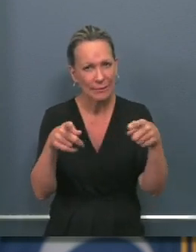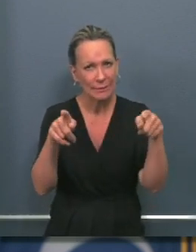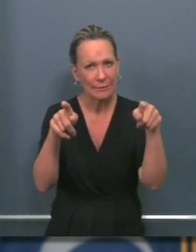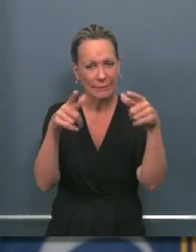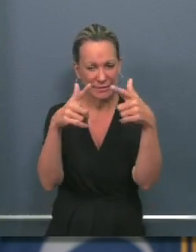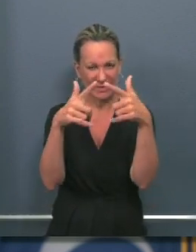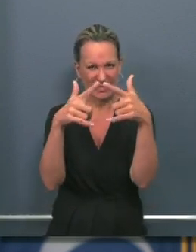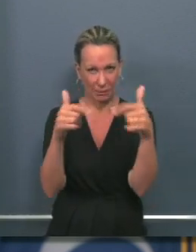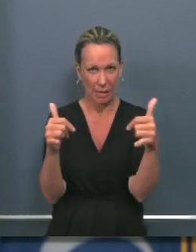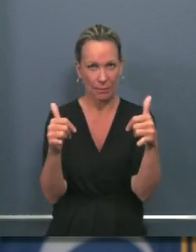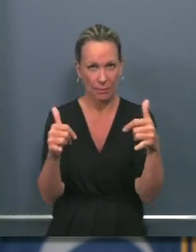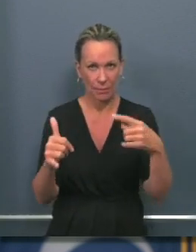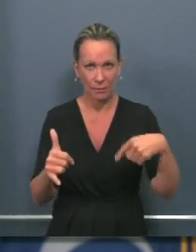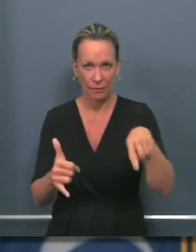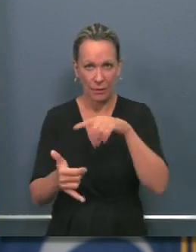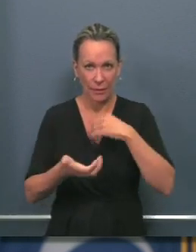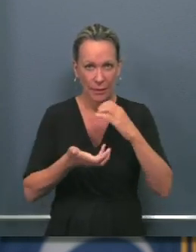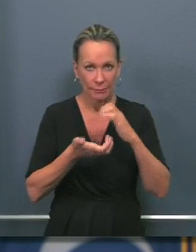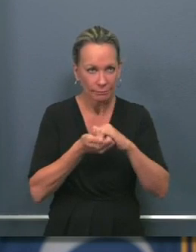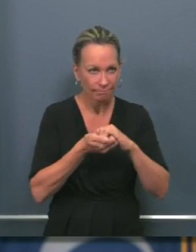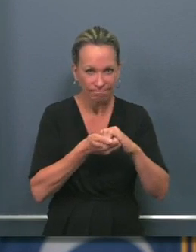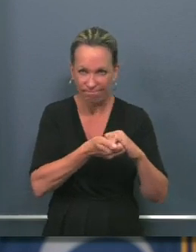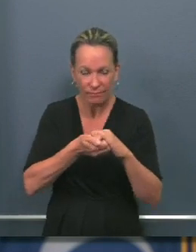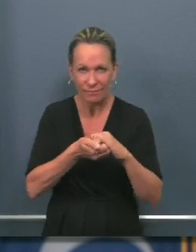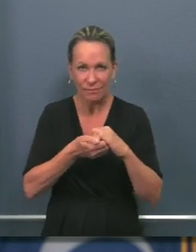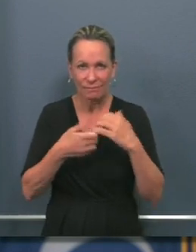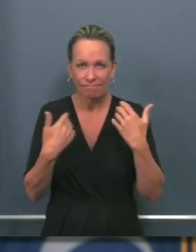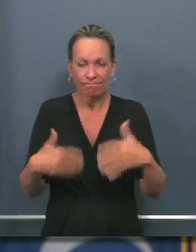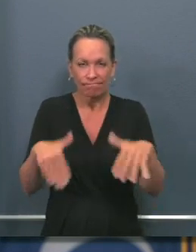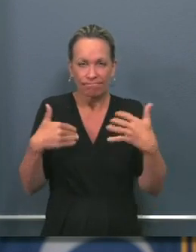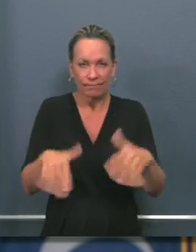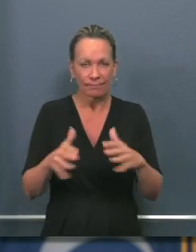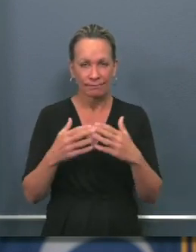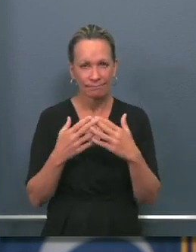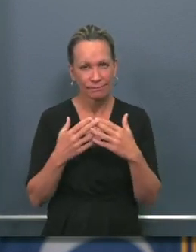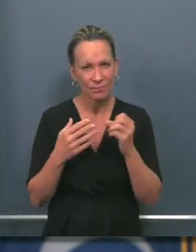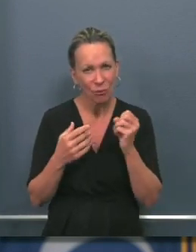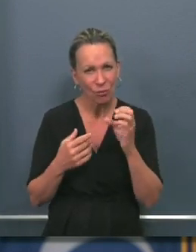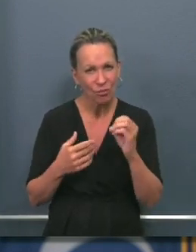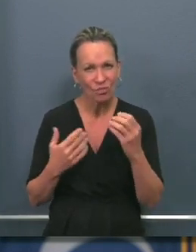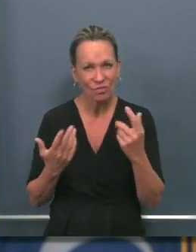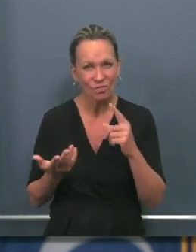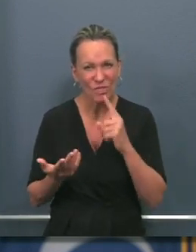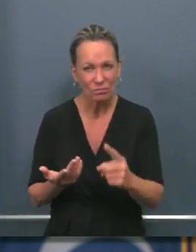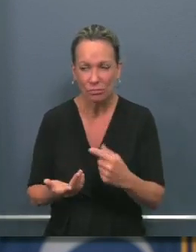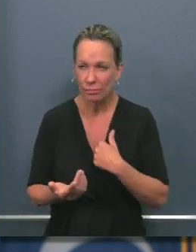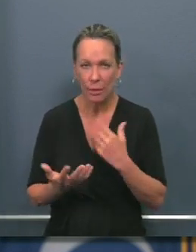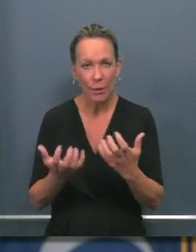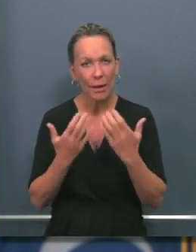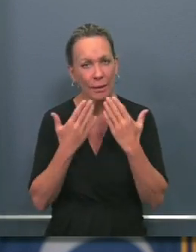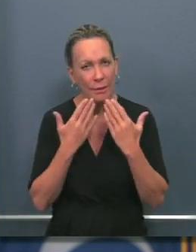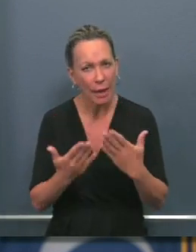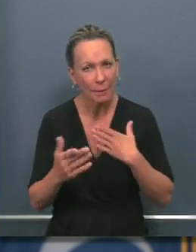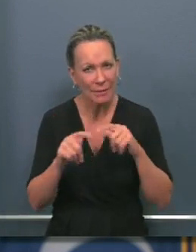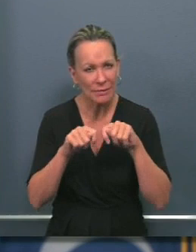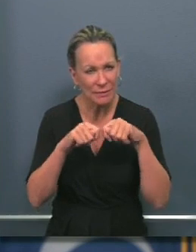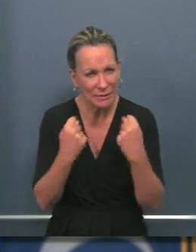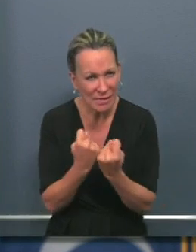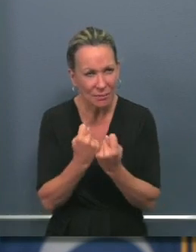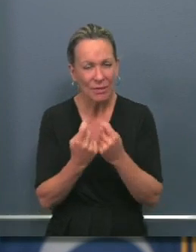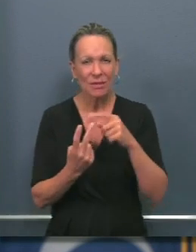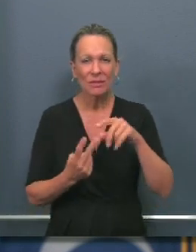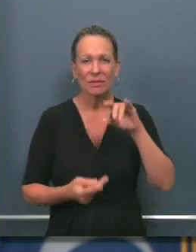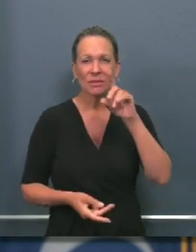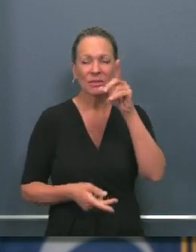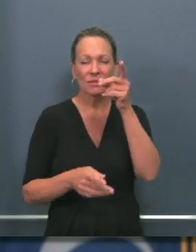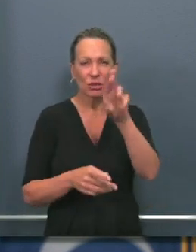again, thank you all the good work of our team, and Sonia Angel and Mark Galley, and all the outstanding leaders